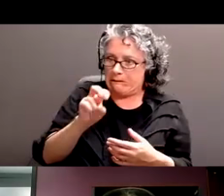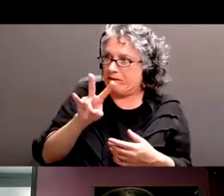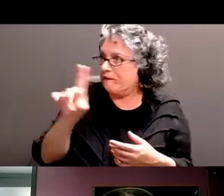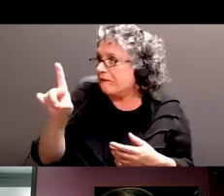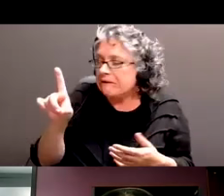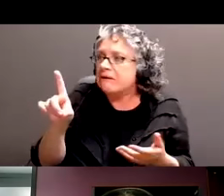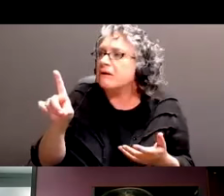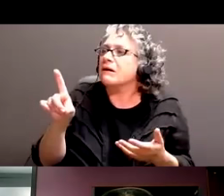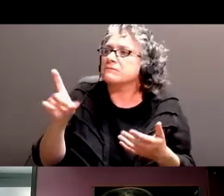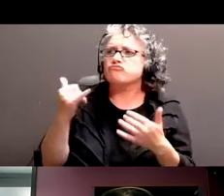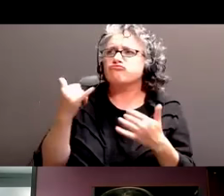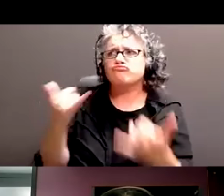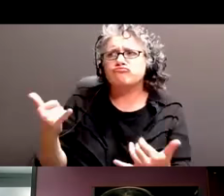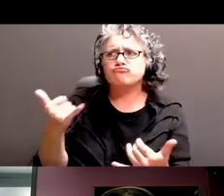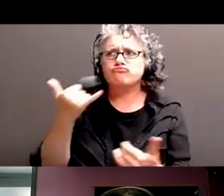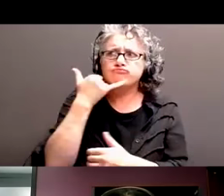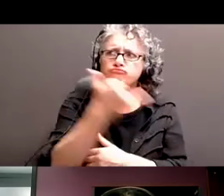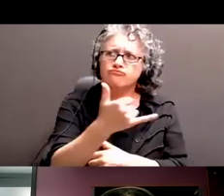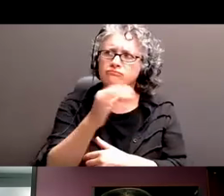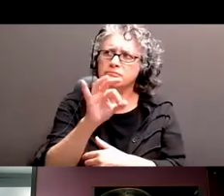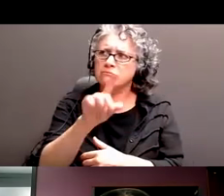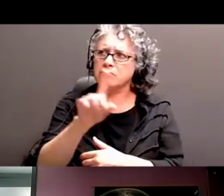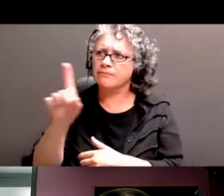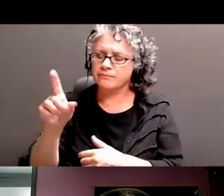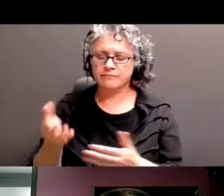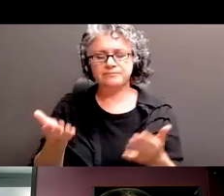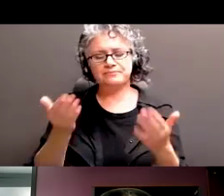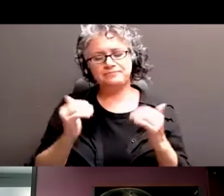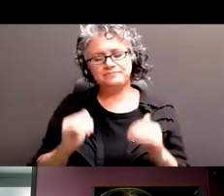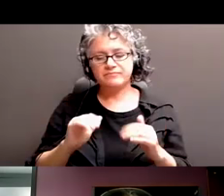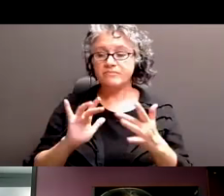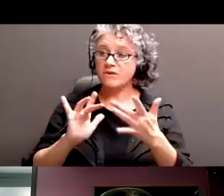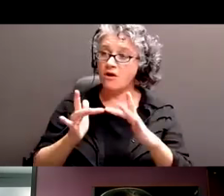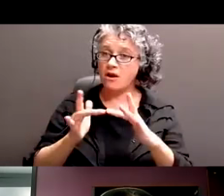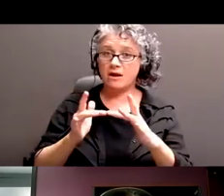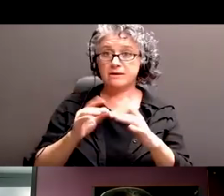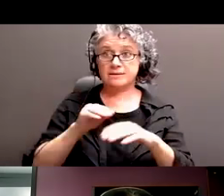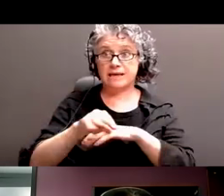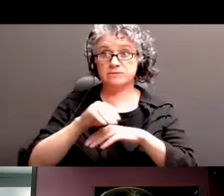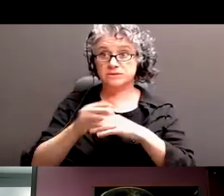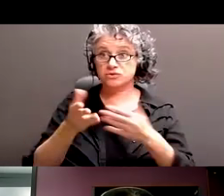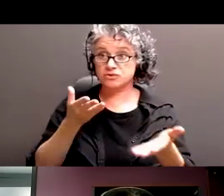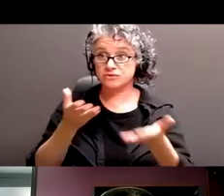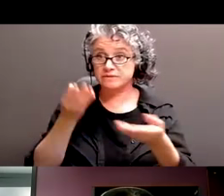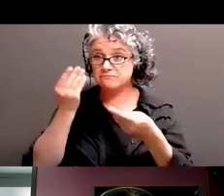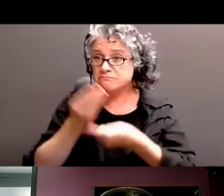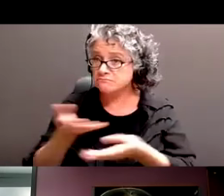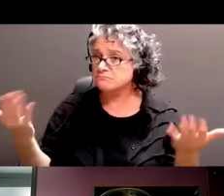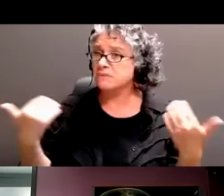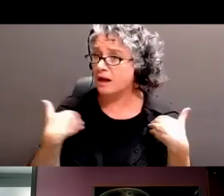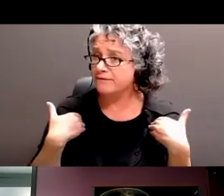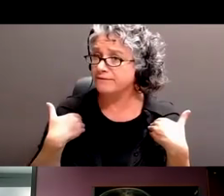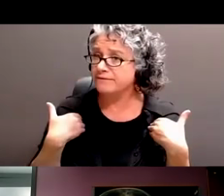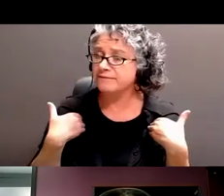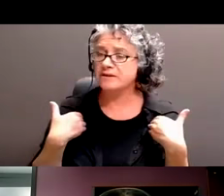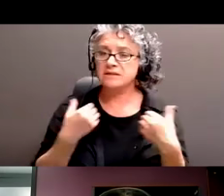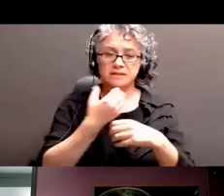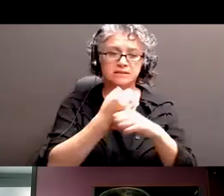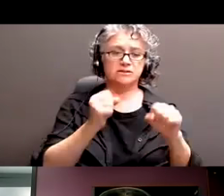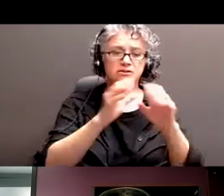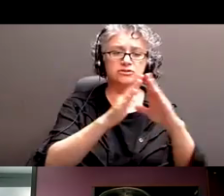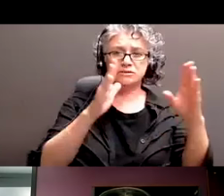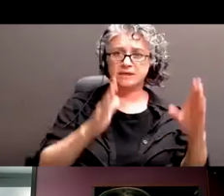know that we have the online counseling service, that the shelters and in some victim services have personal